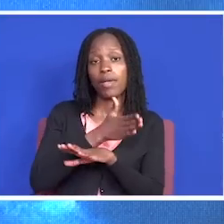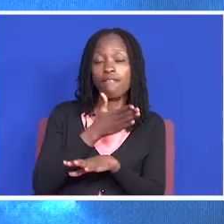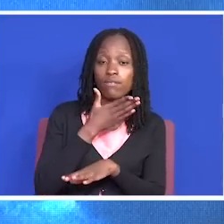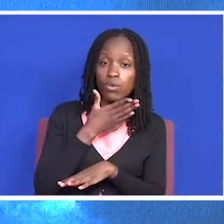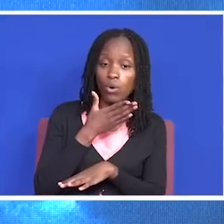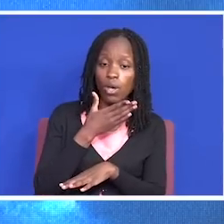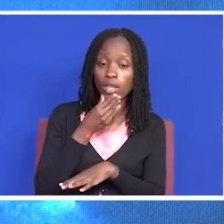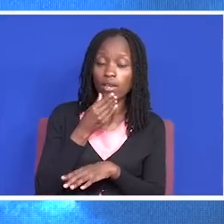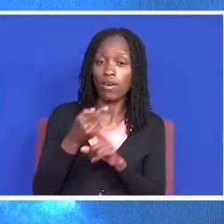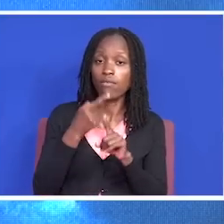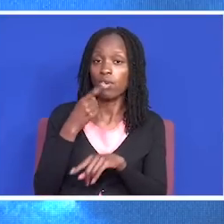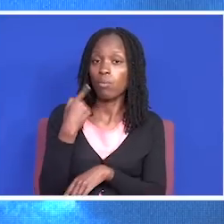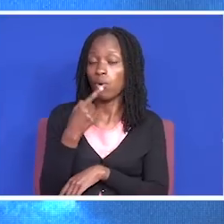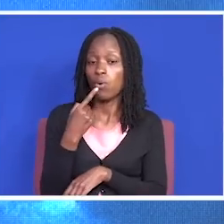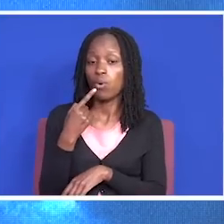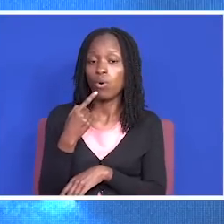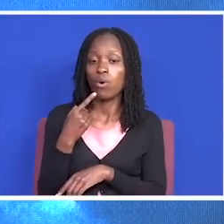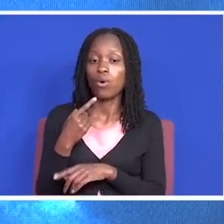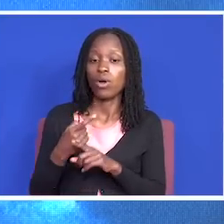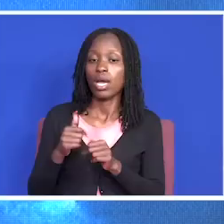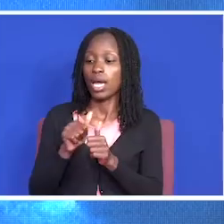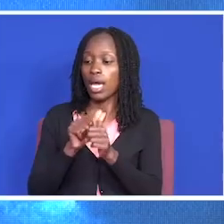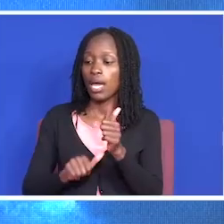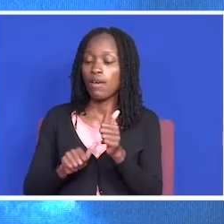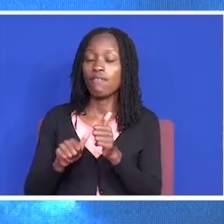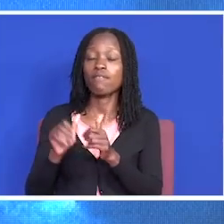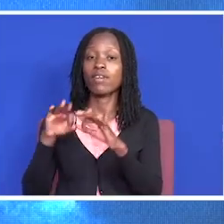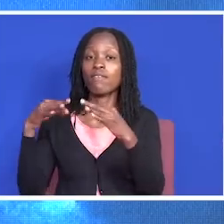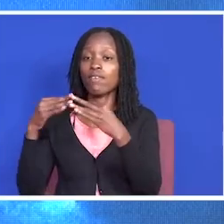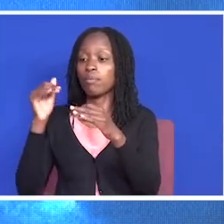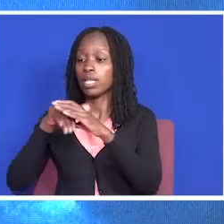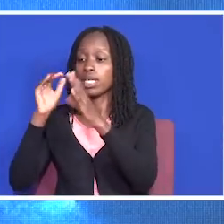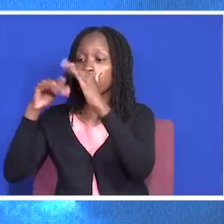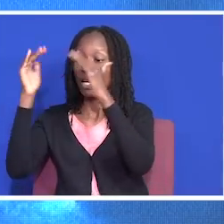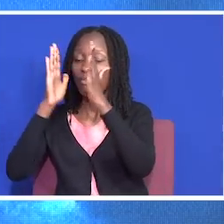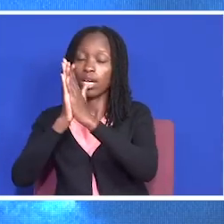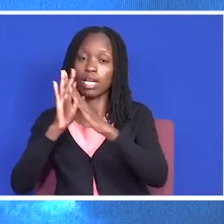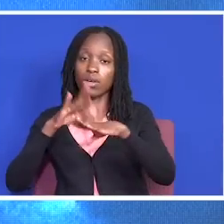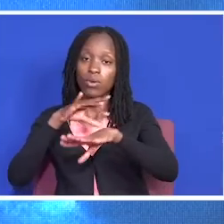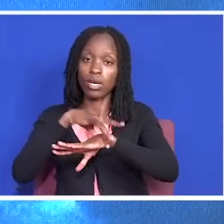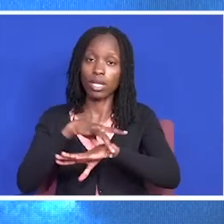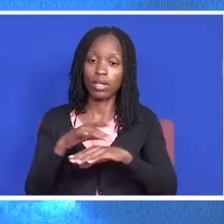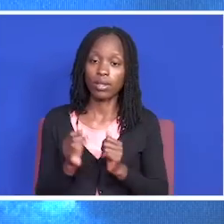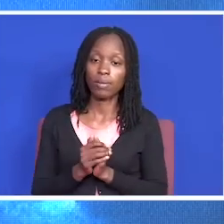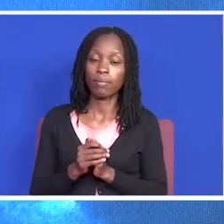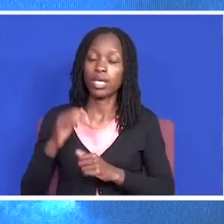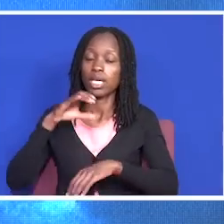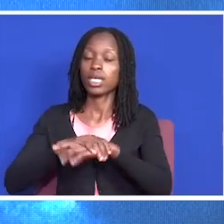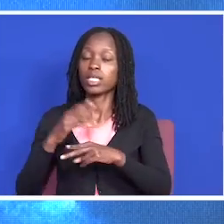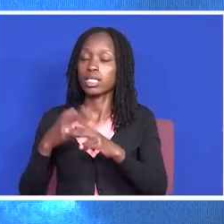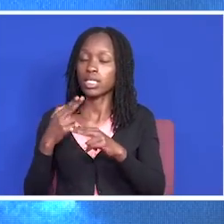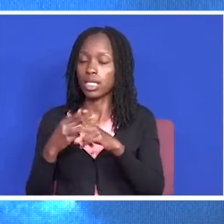Father, from whom every family in heaven and on earth derives its